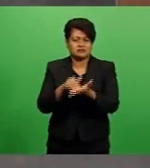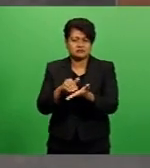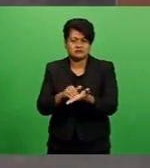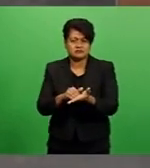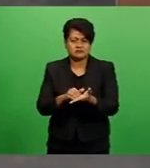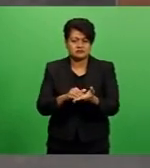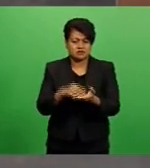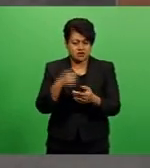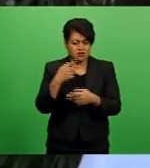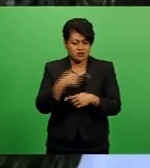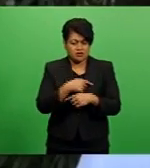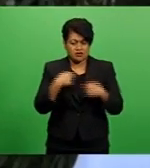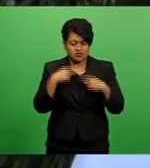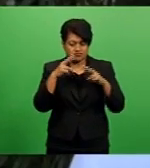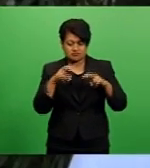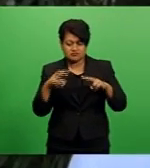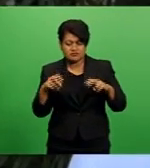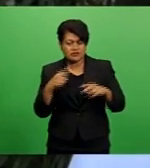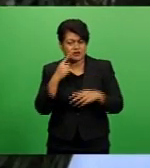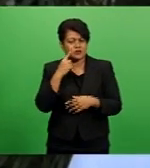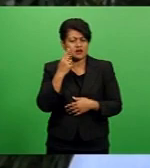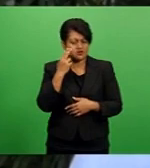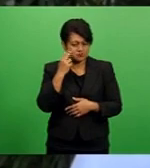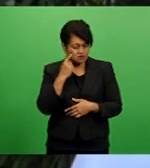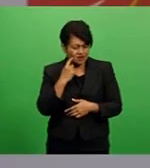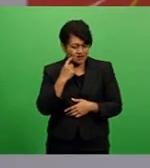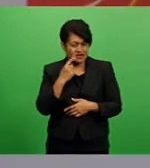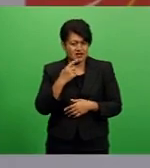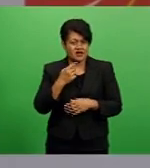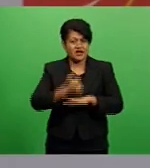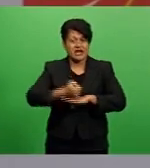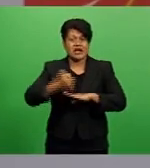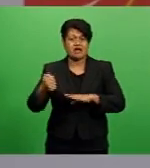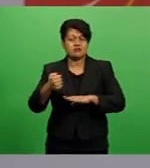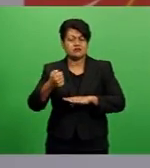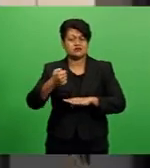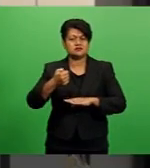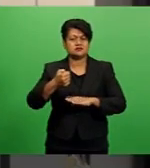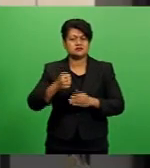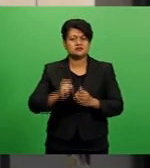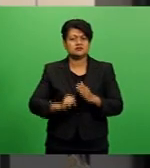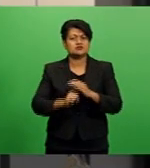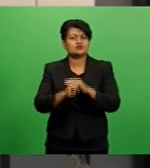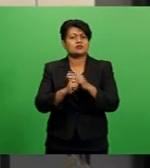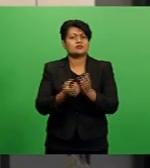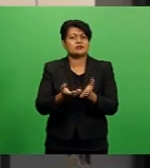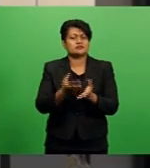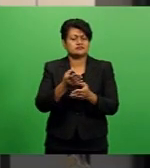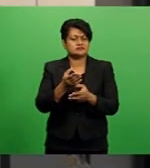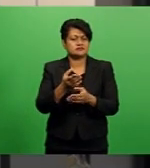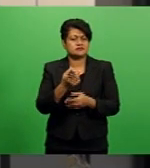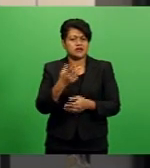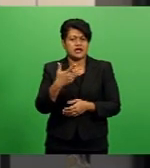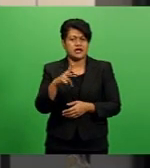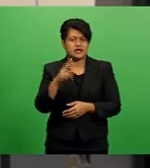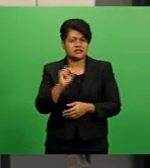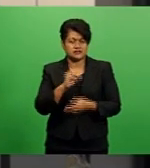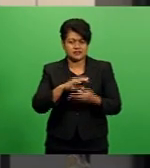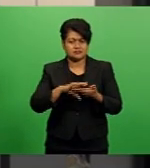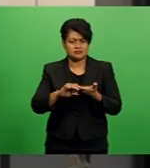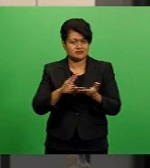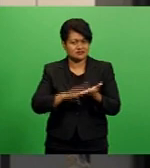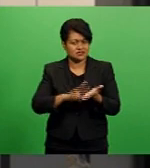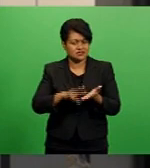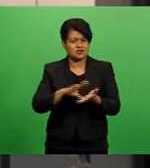phases, continuation of phases. Government top-up is about 80 million. Chauchi Koroi says they are simultaneously